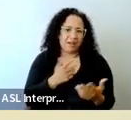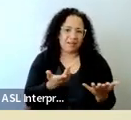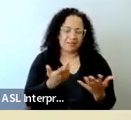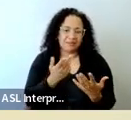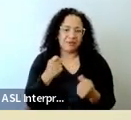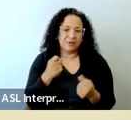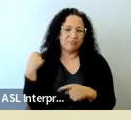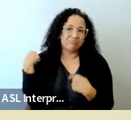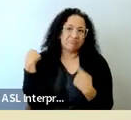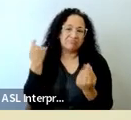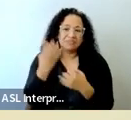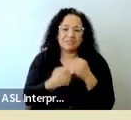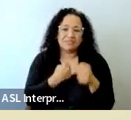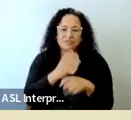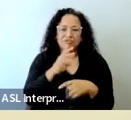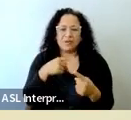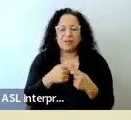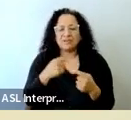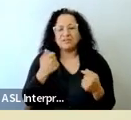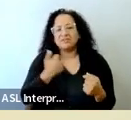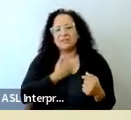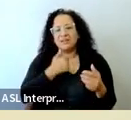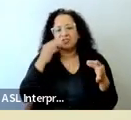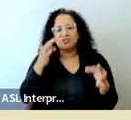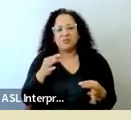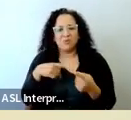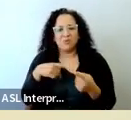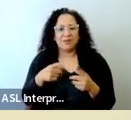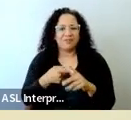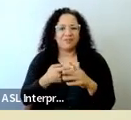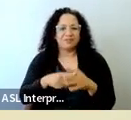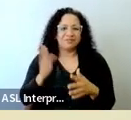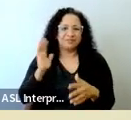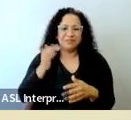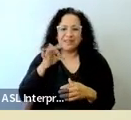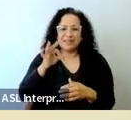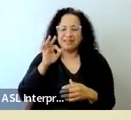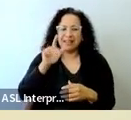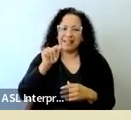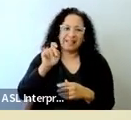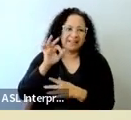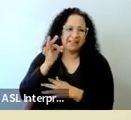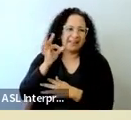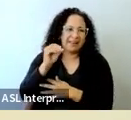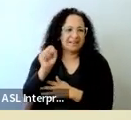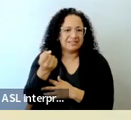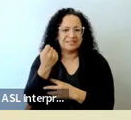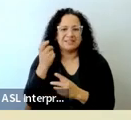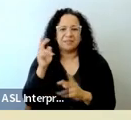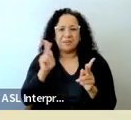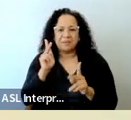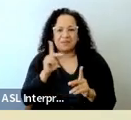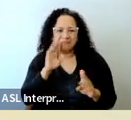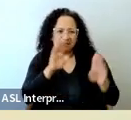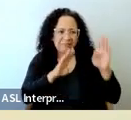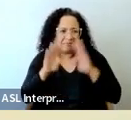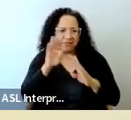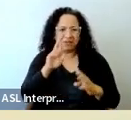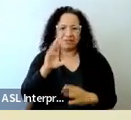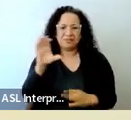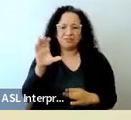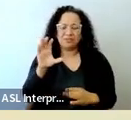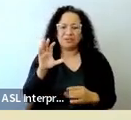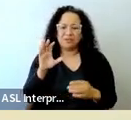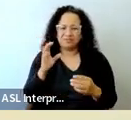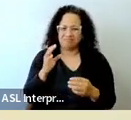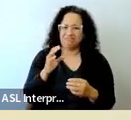over the years of talking about self-determination, when it first rolled out, you know, in the late 90s, I remember folks being really worried at the regional center,